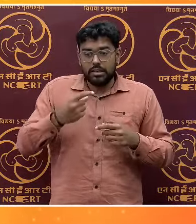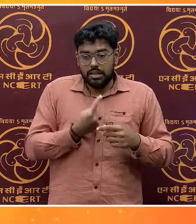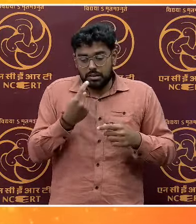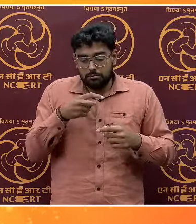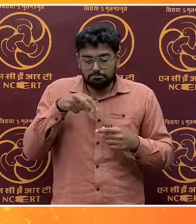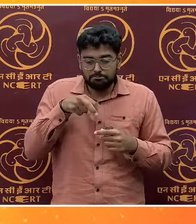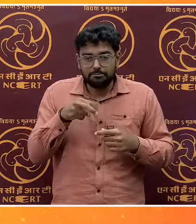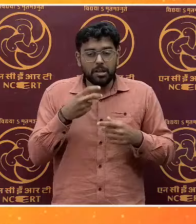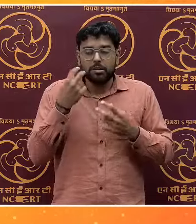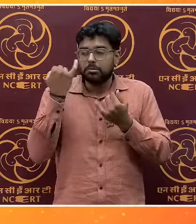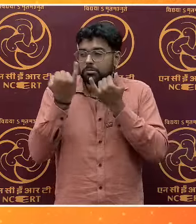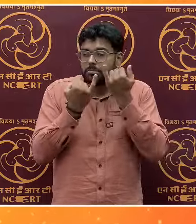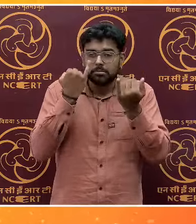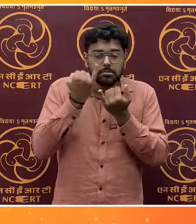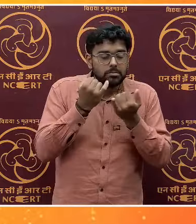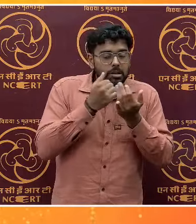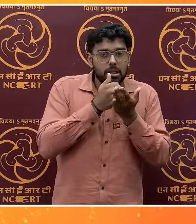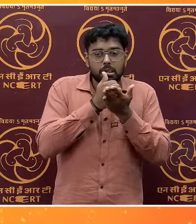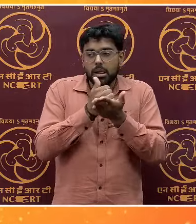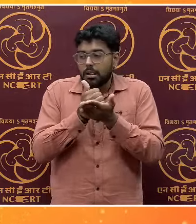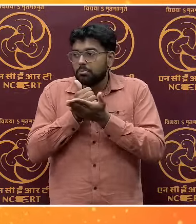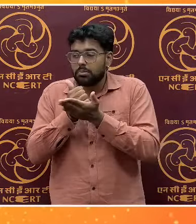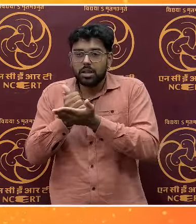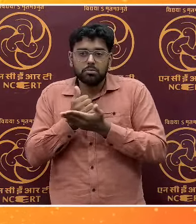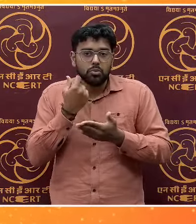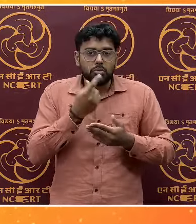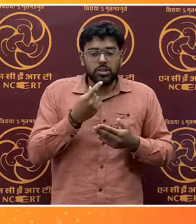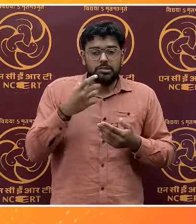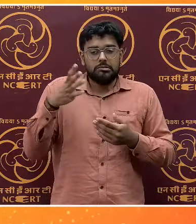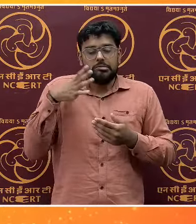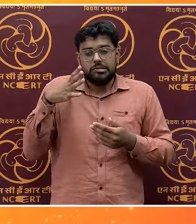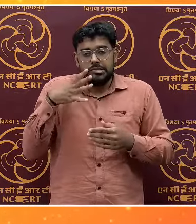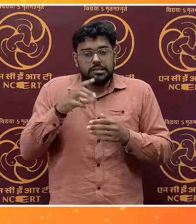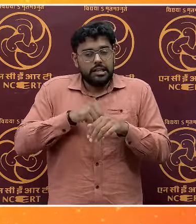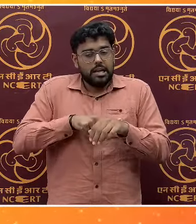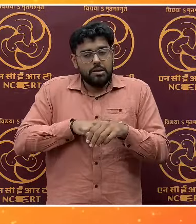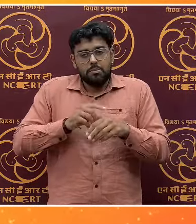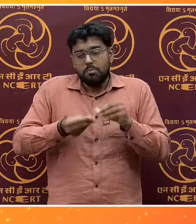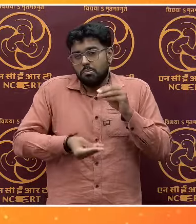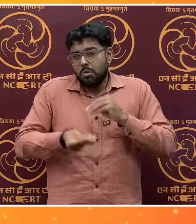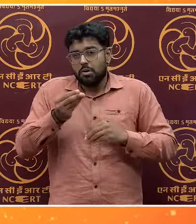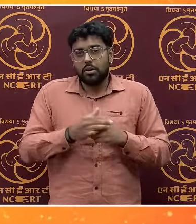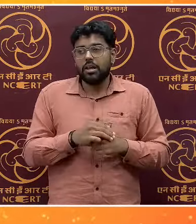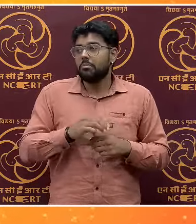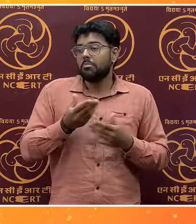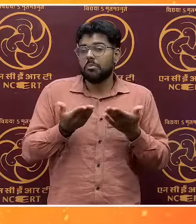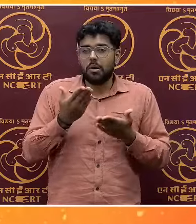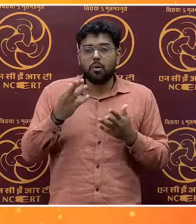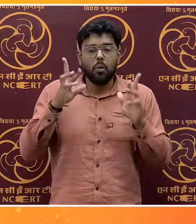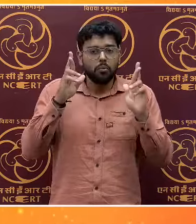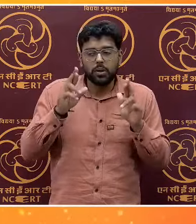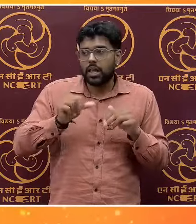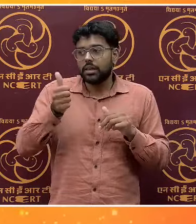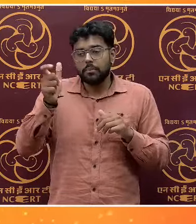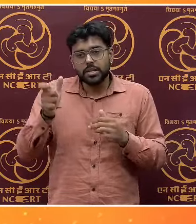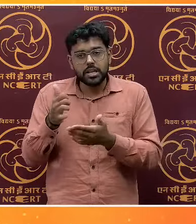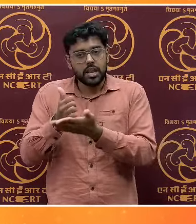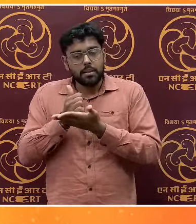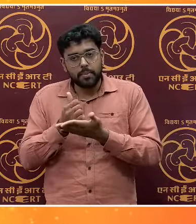is looking for the help, and she waited a long so that someone should help her.